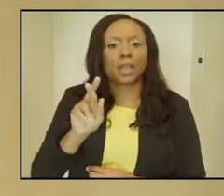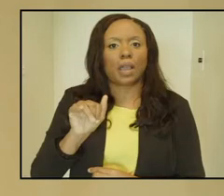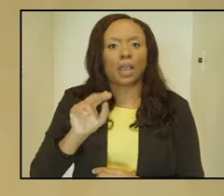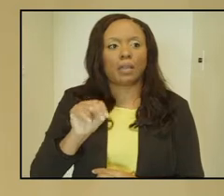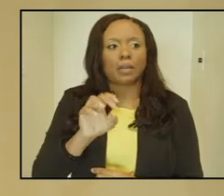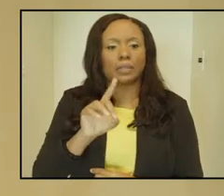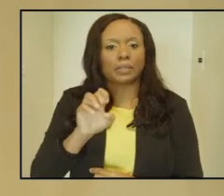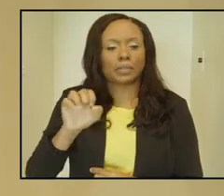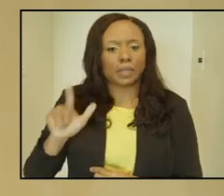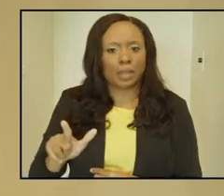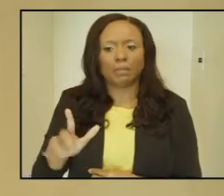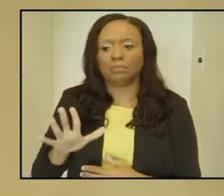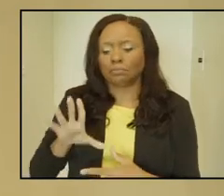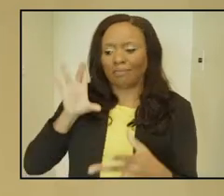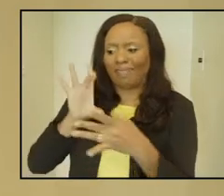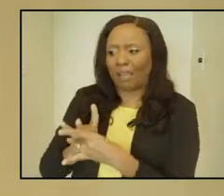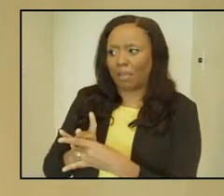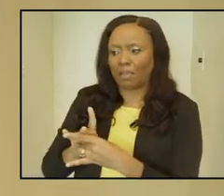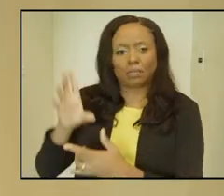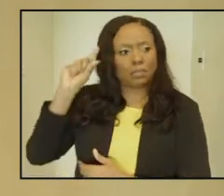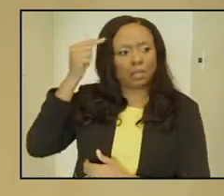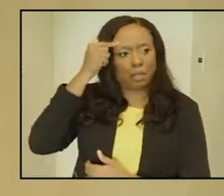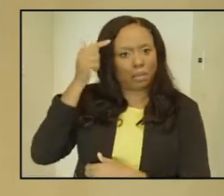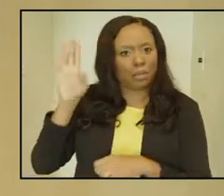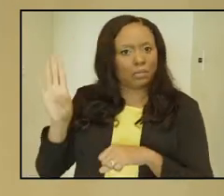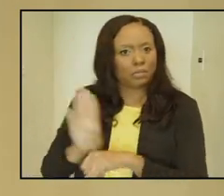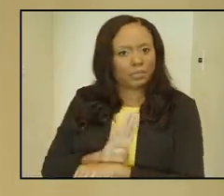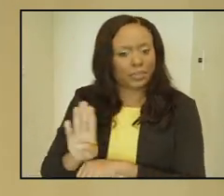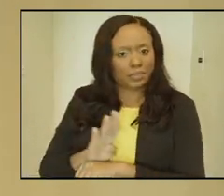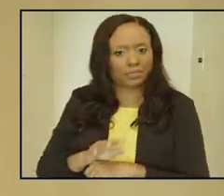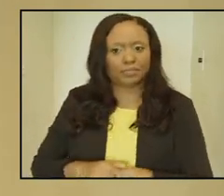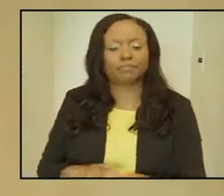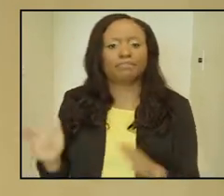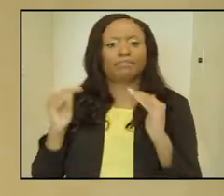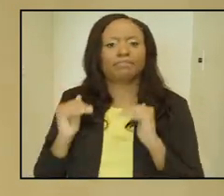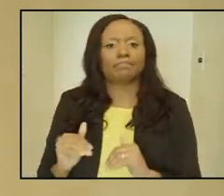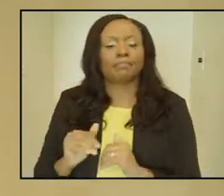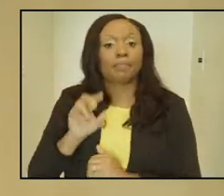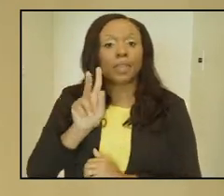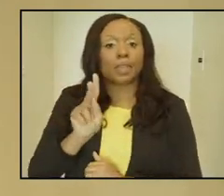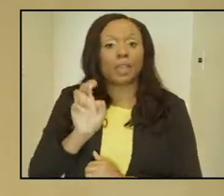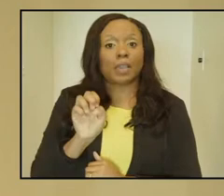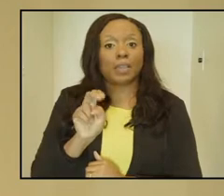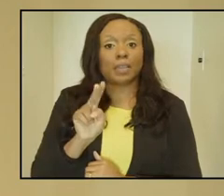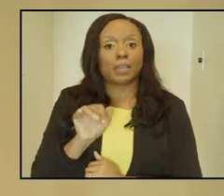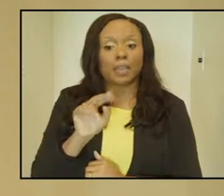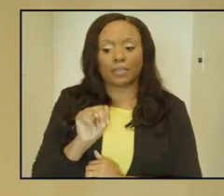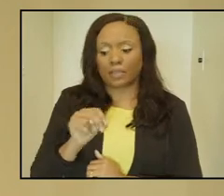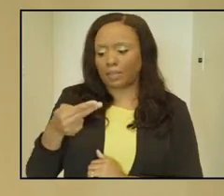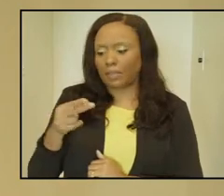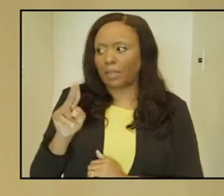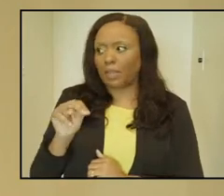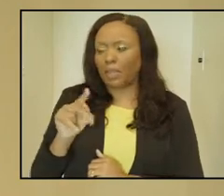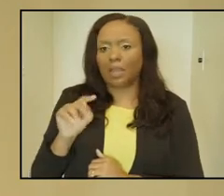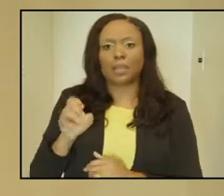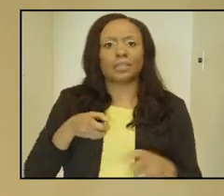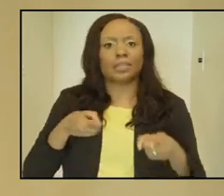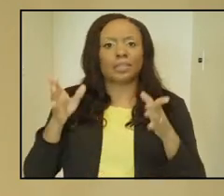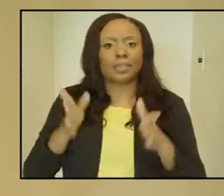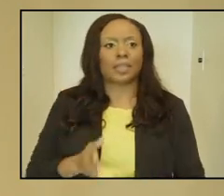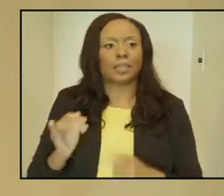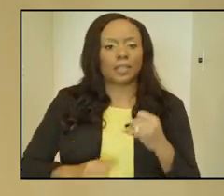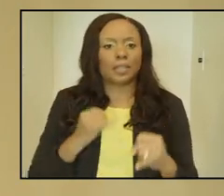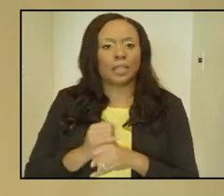Advisor to the Government of Barbados, Mr. Kevin Hunt, Director of International Business